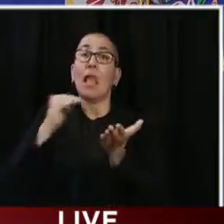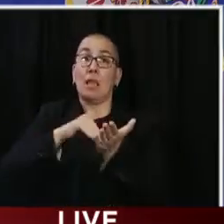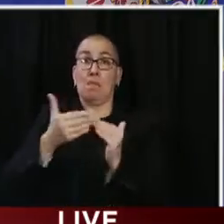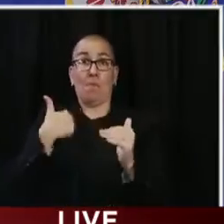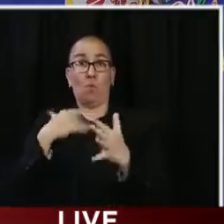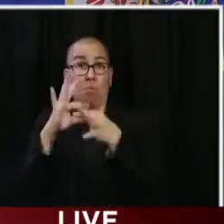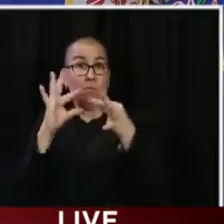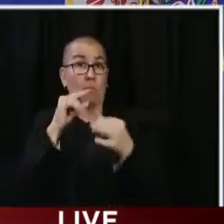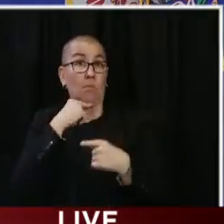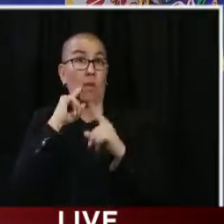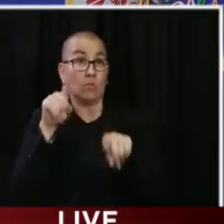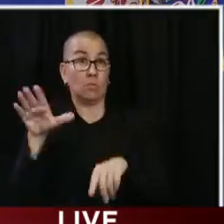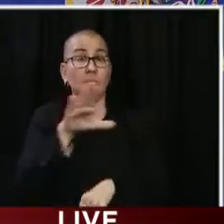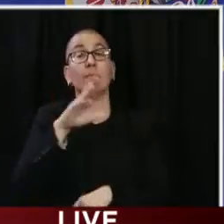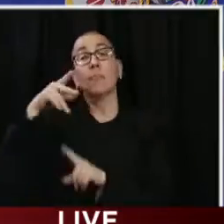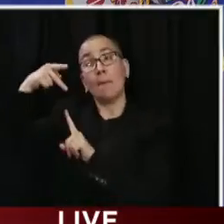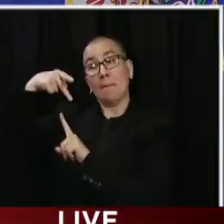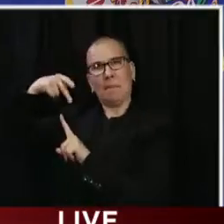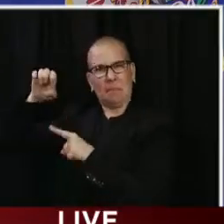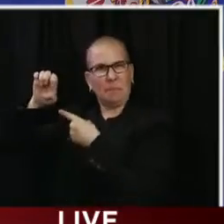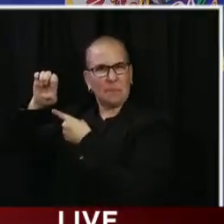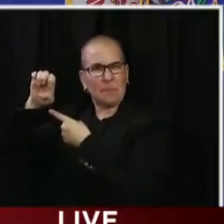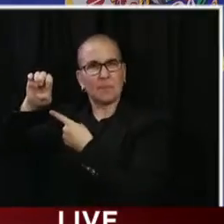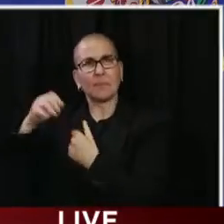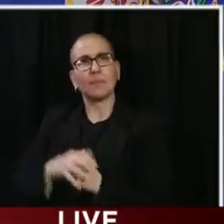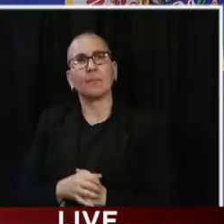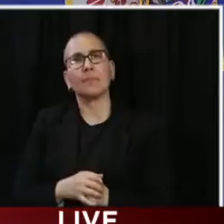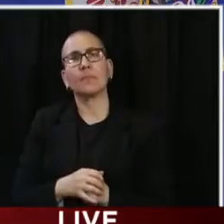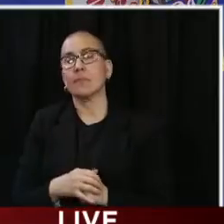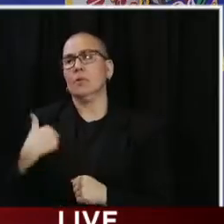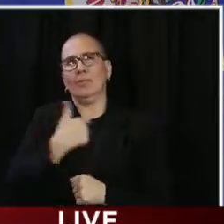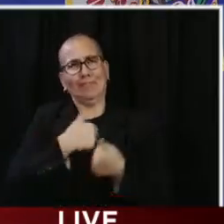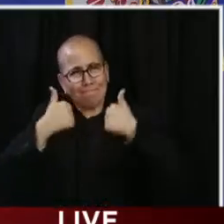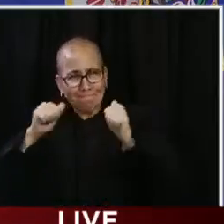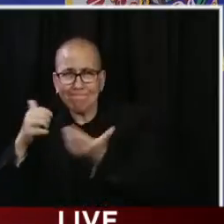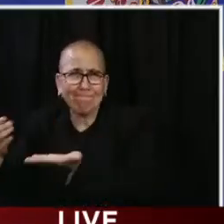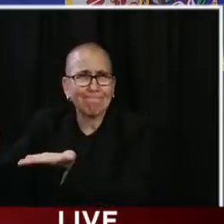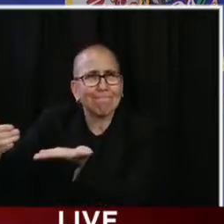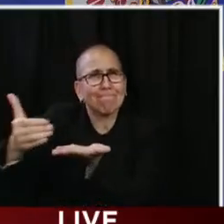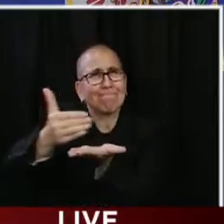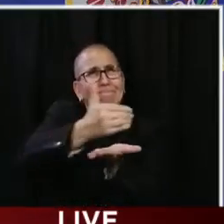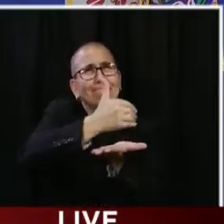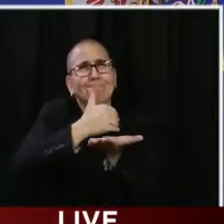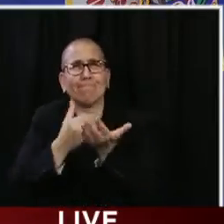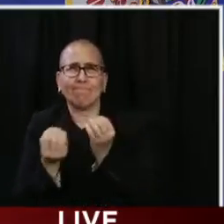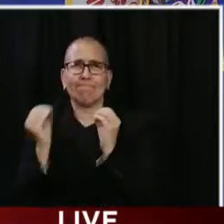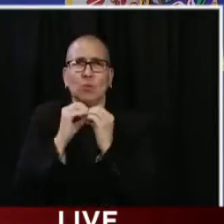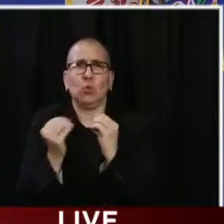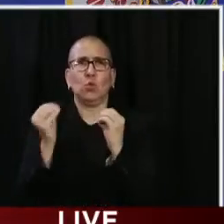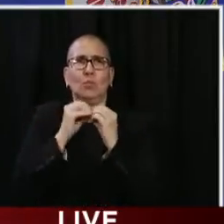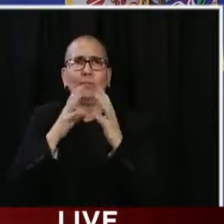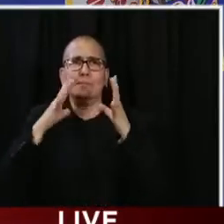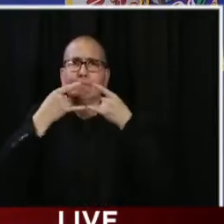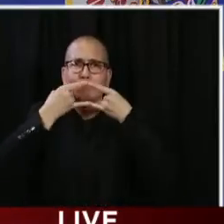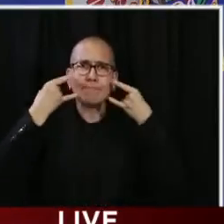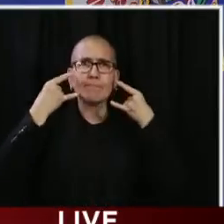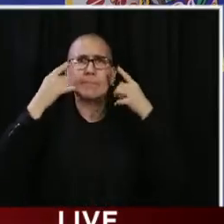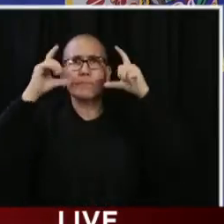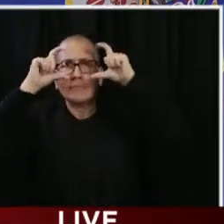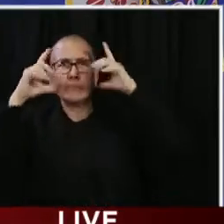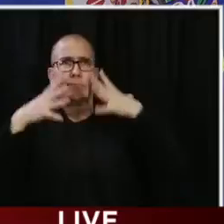trying to gather as much as we can and stockpile this. When my friend Mary Turner, a nurse, tells me that she's concerned about this and she's concerned